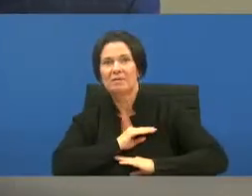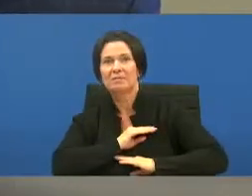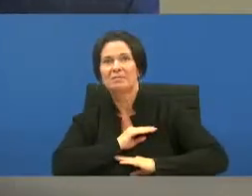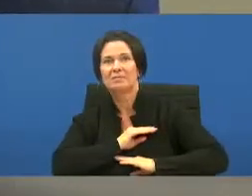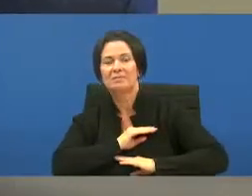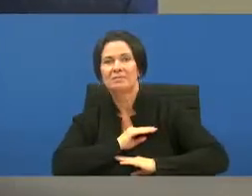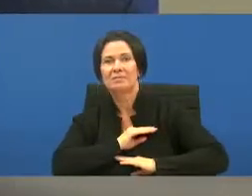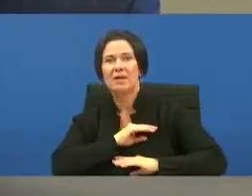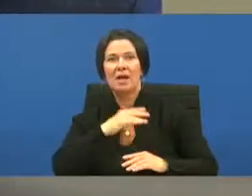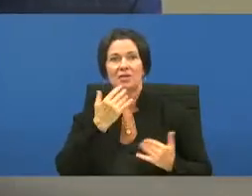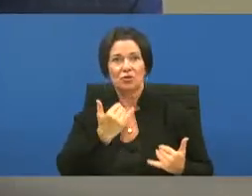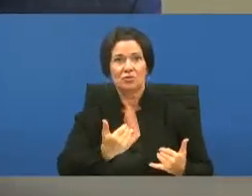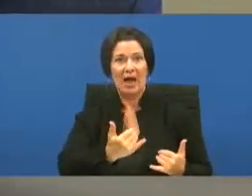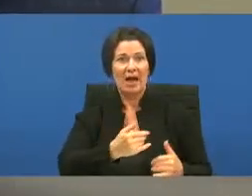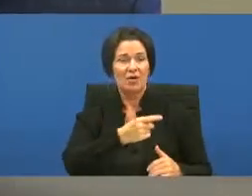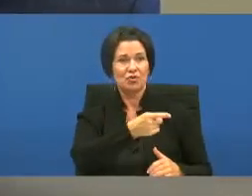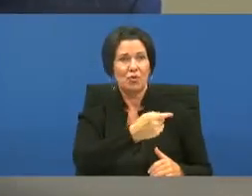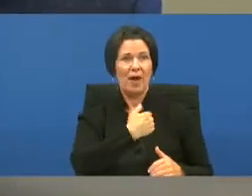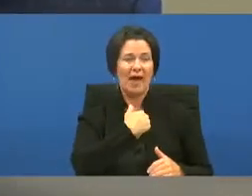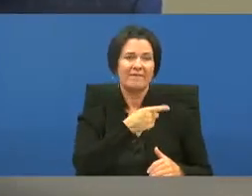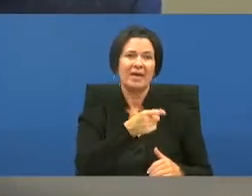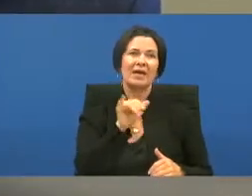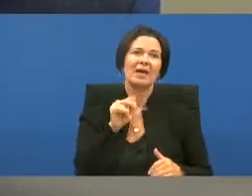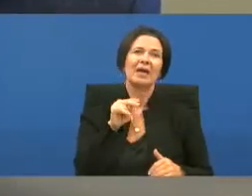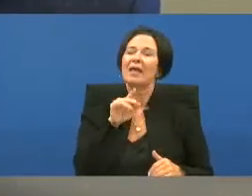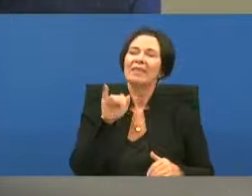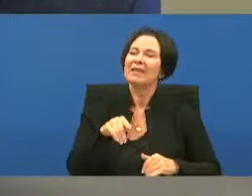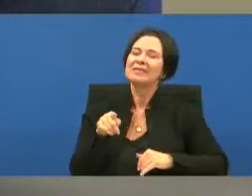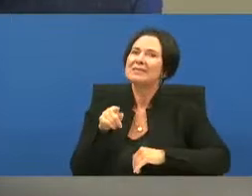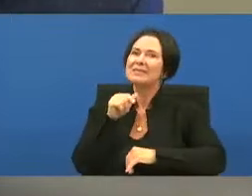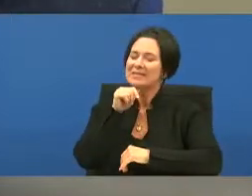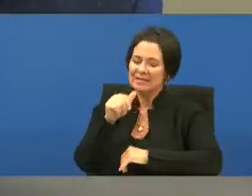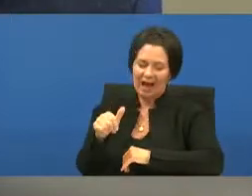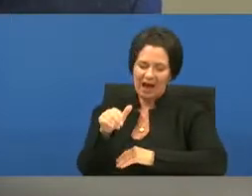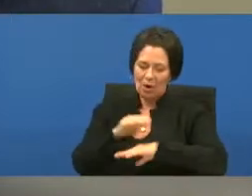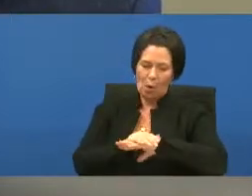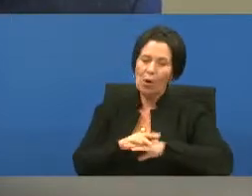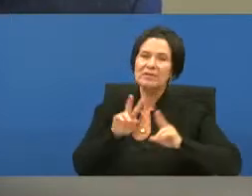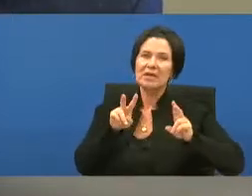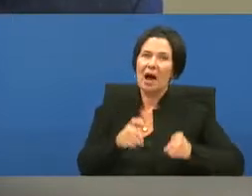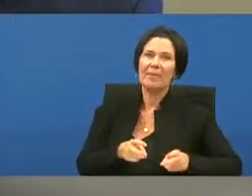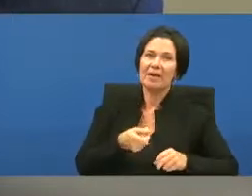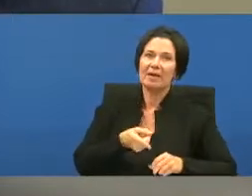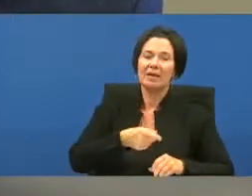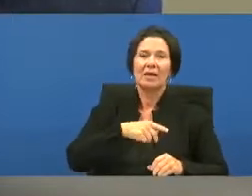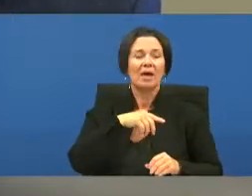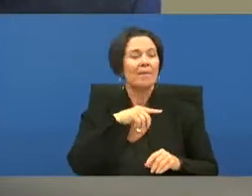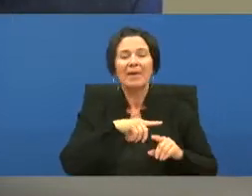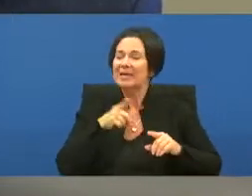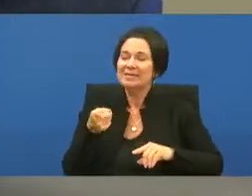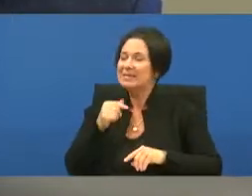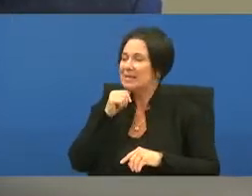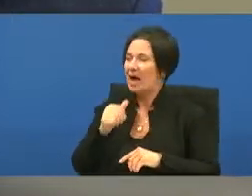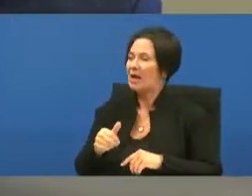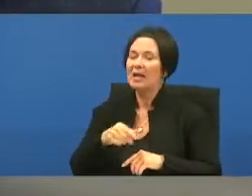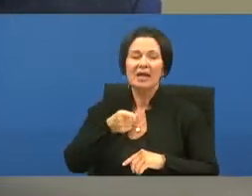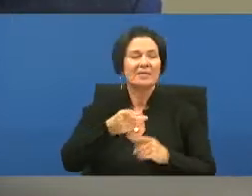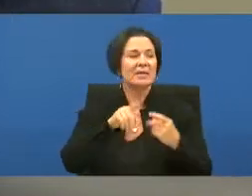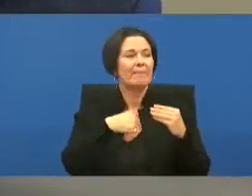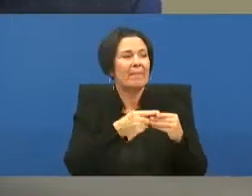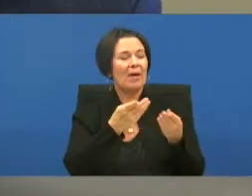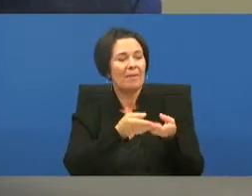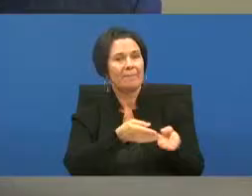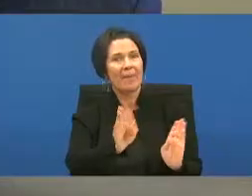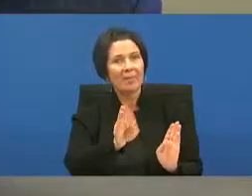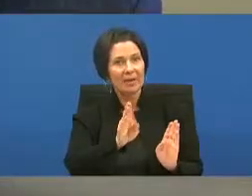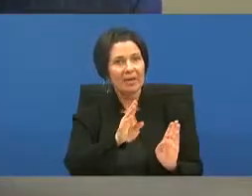move inmates from that they Point of order. This is not germane to the topic It is that we very have in germane hand. to the topic. It's about It is not. public purpose as it relates to the